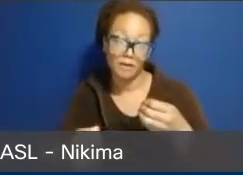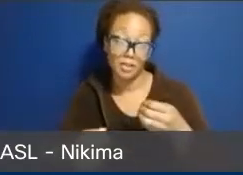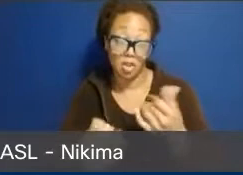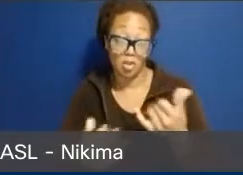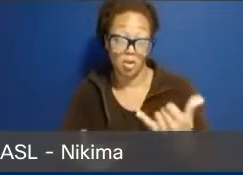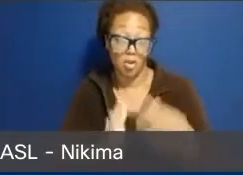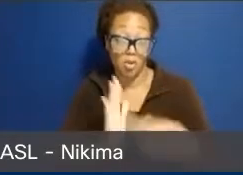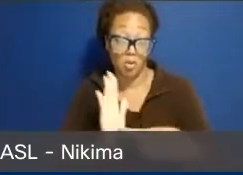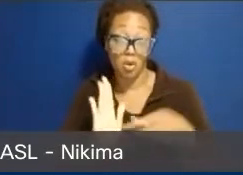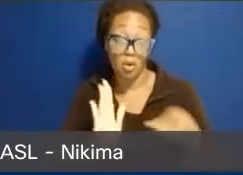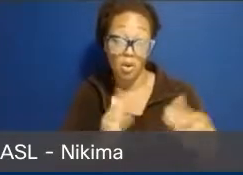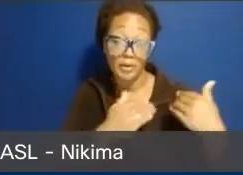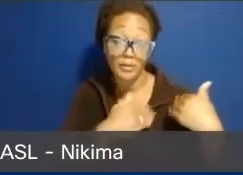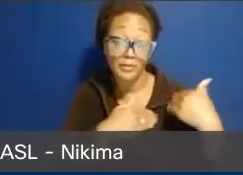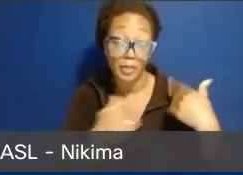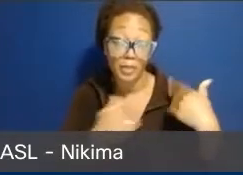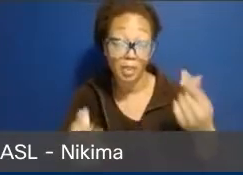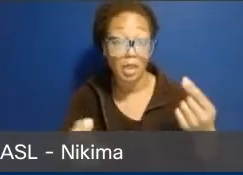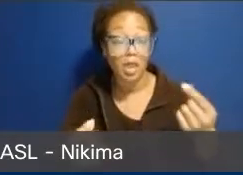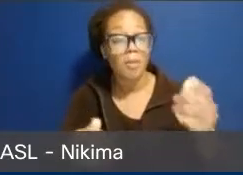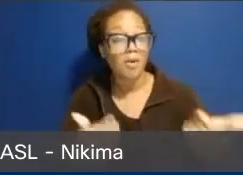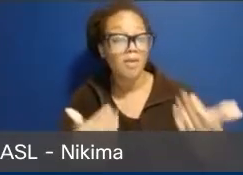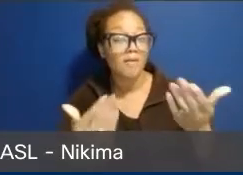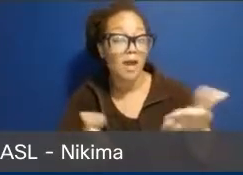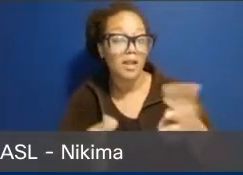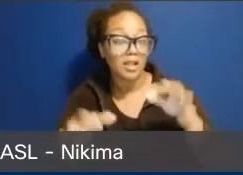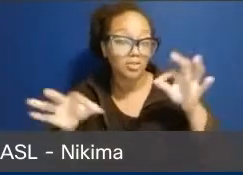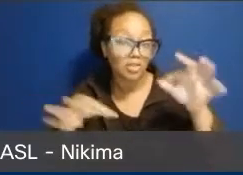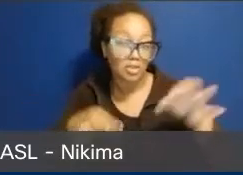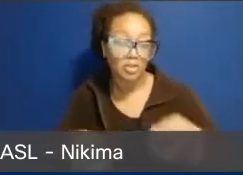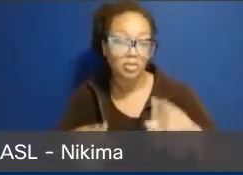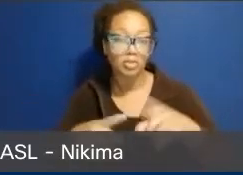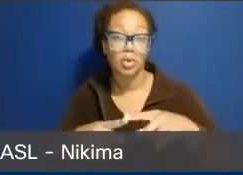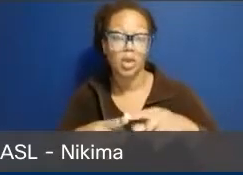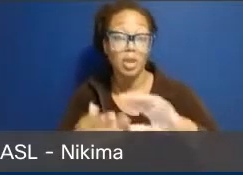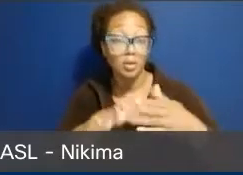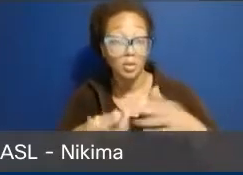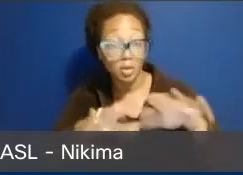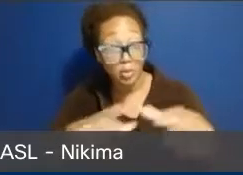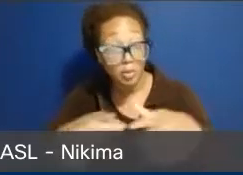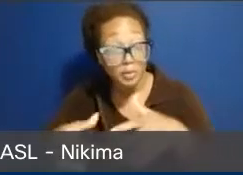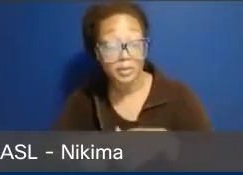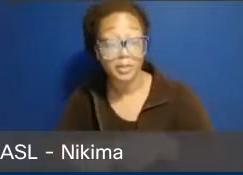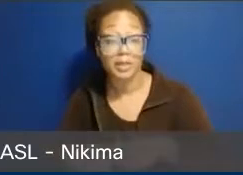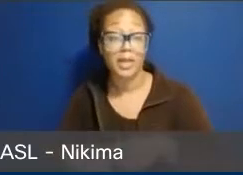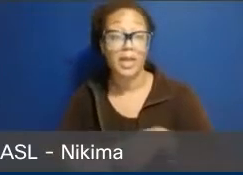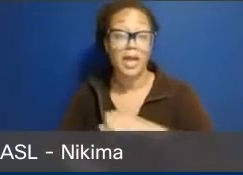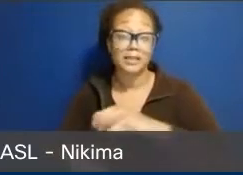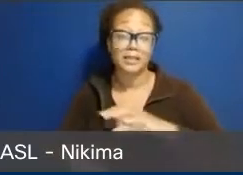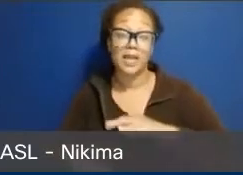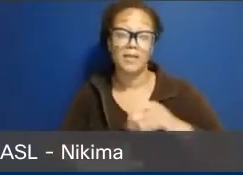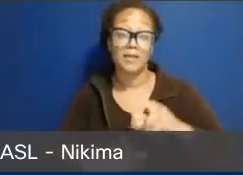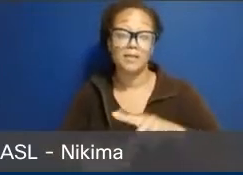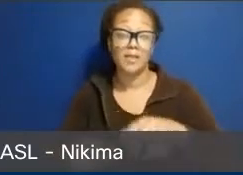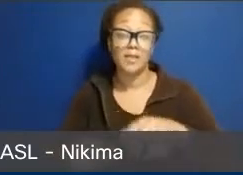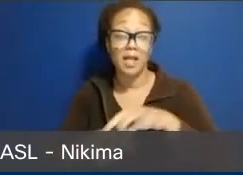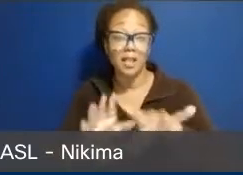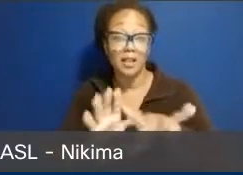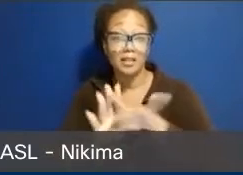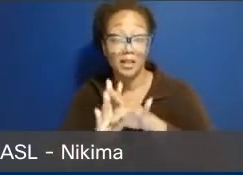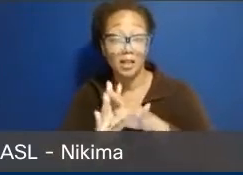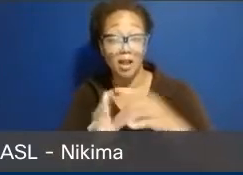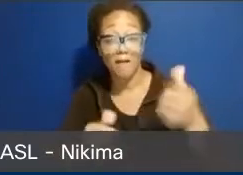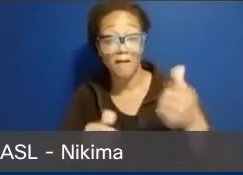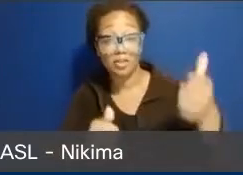is responsible for providing instructions to community groups, staff of elected officials, government